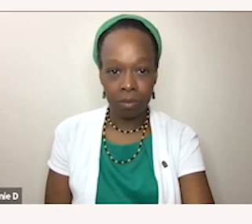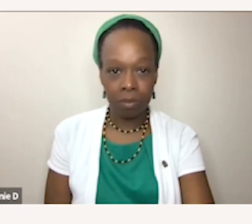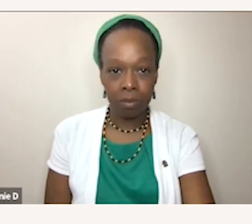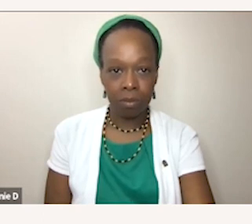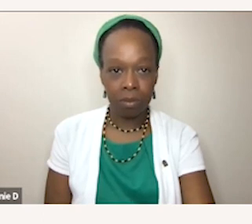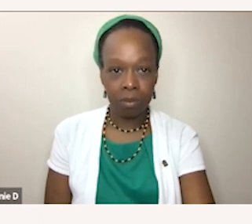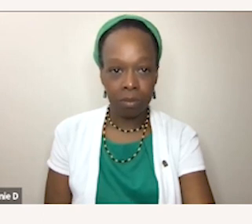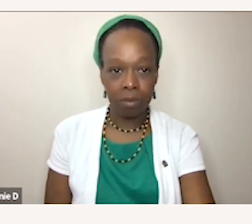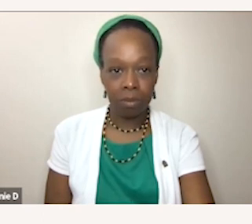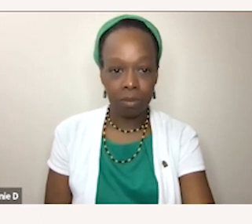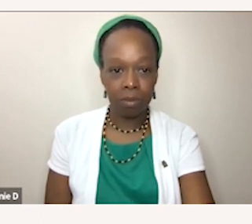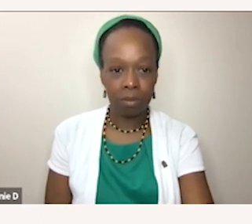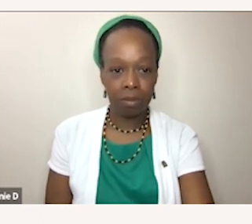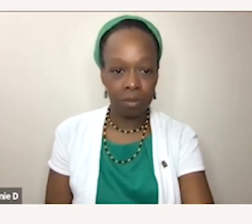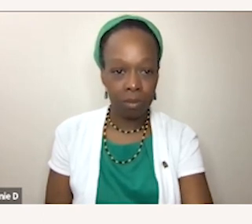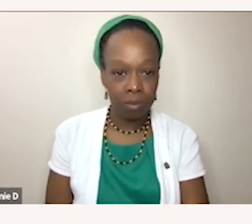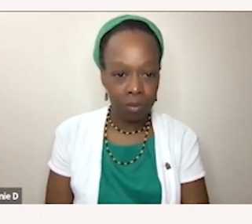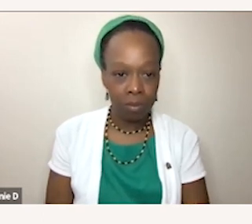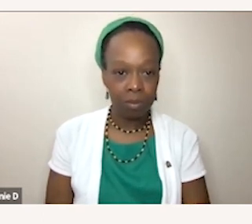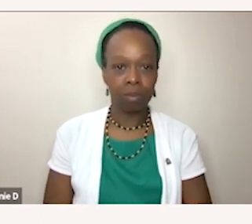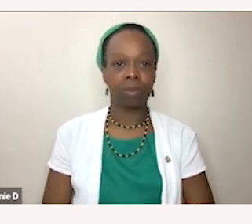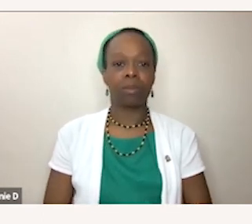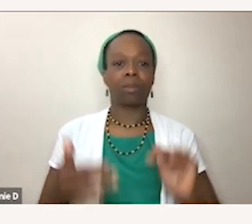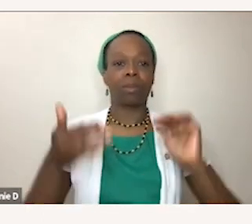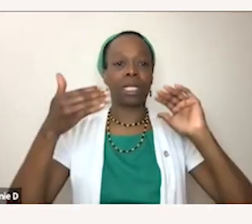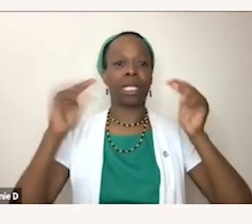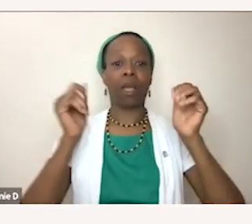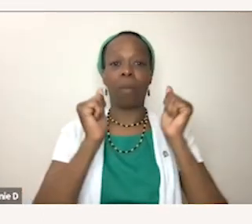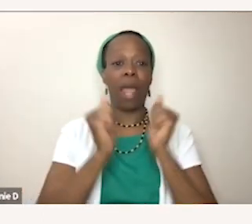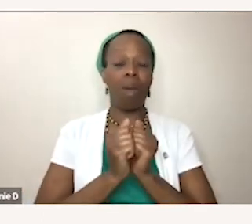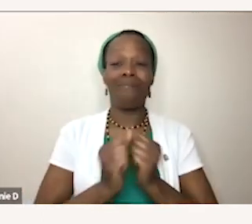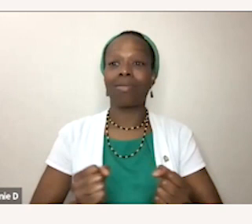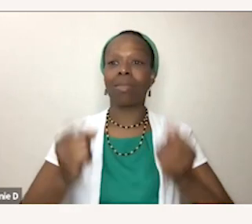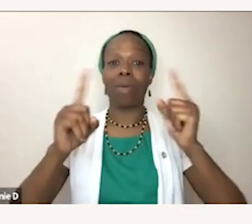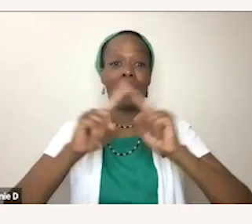Versus the plethora of words created